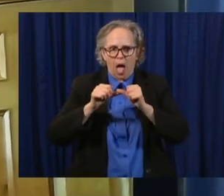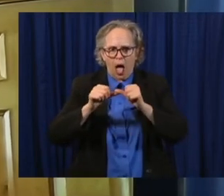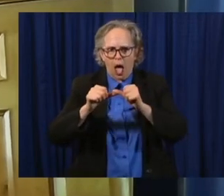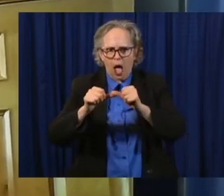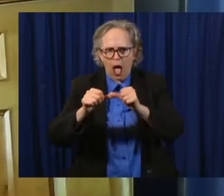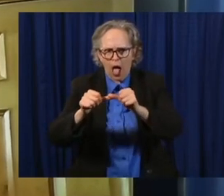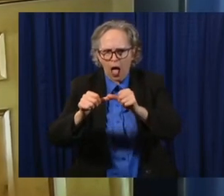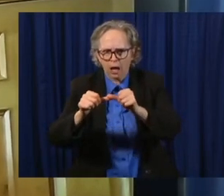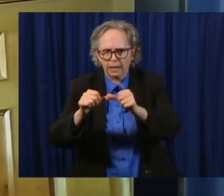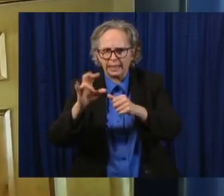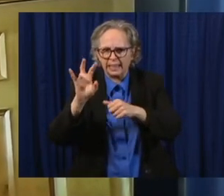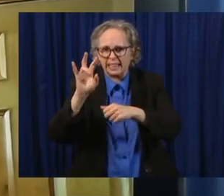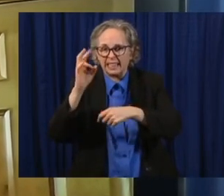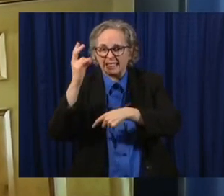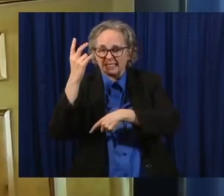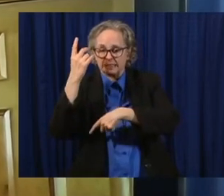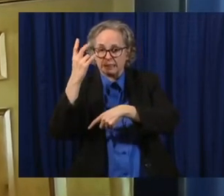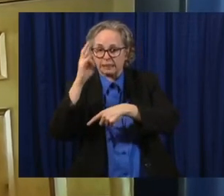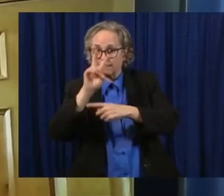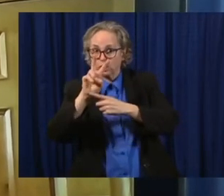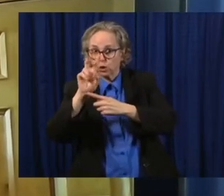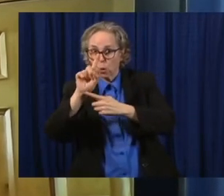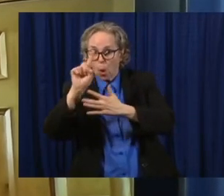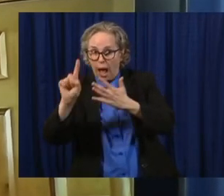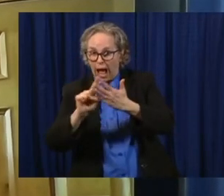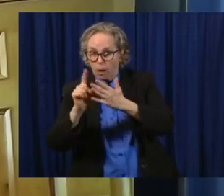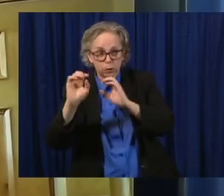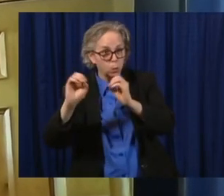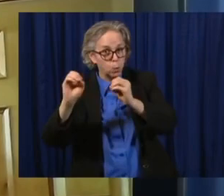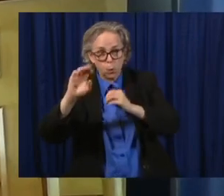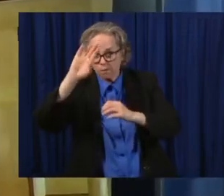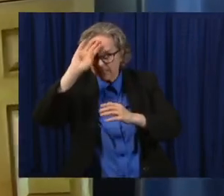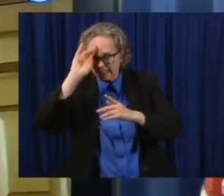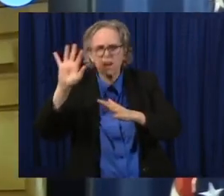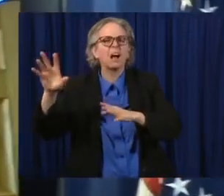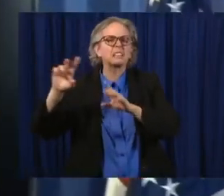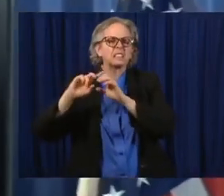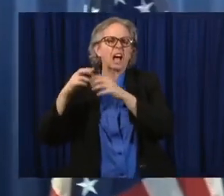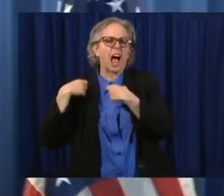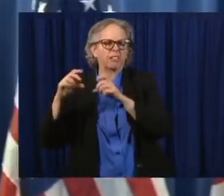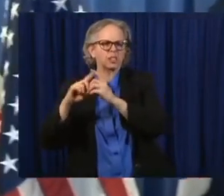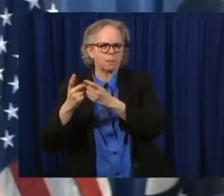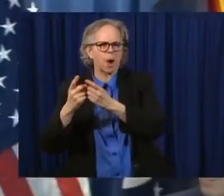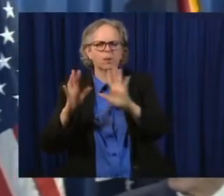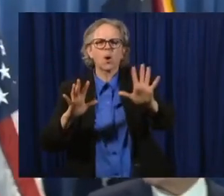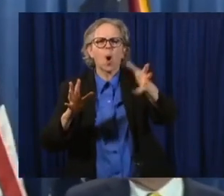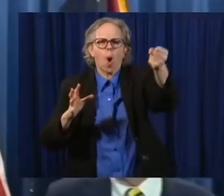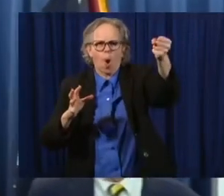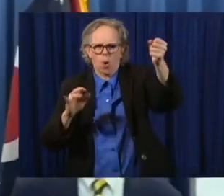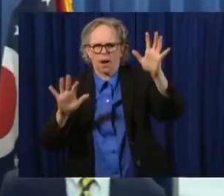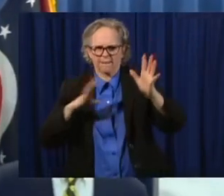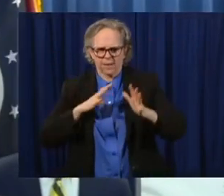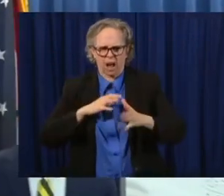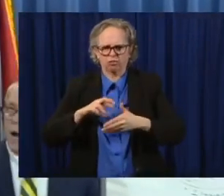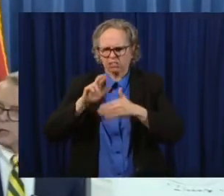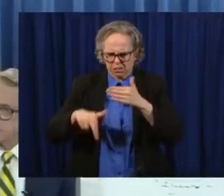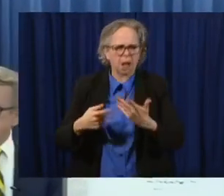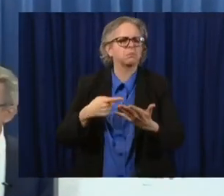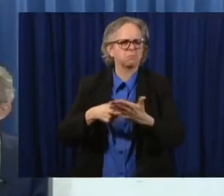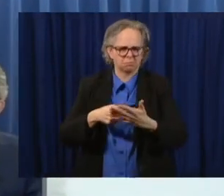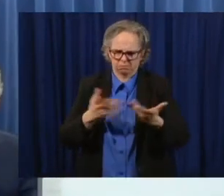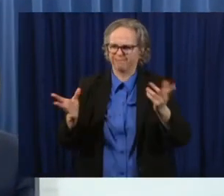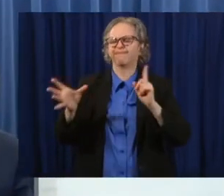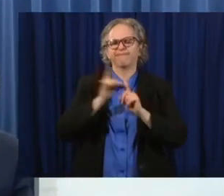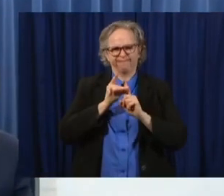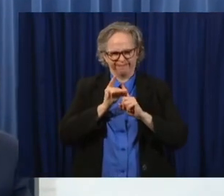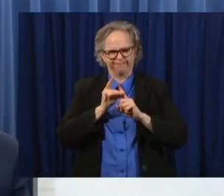72 hours. Okay, but his health department would help him with that. Okay, let's say Bill gets the results back and it's